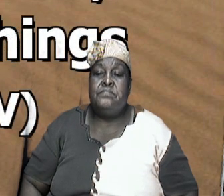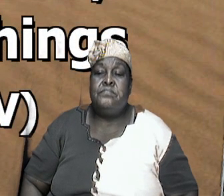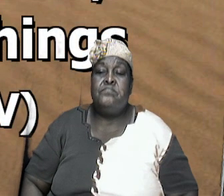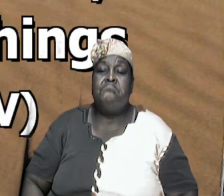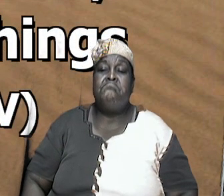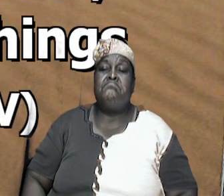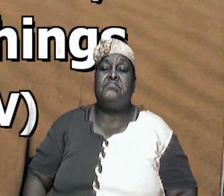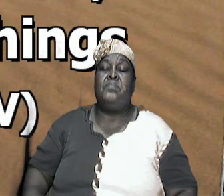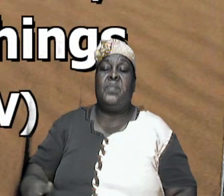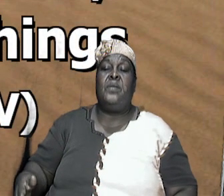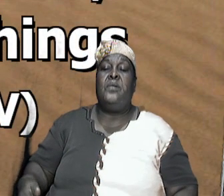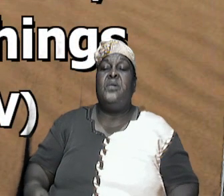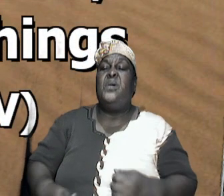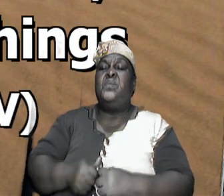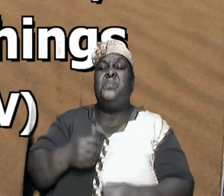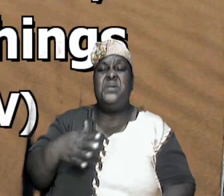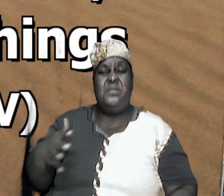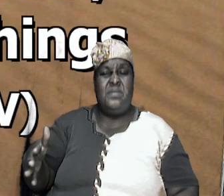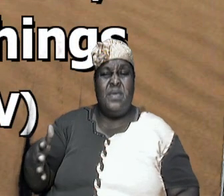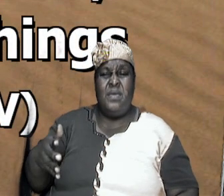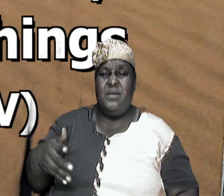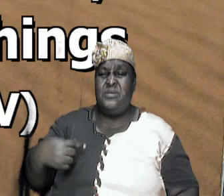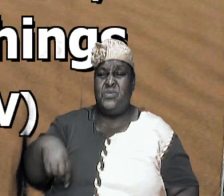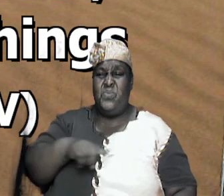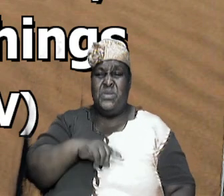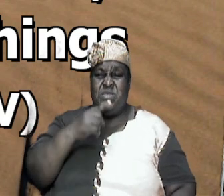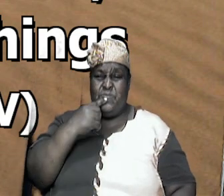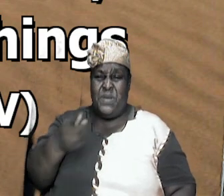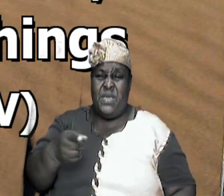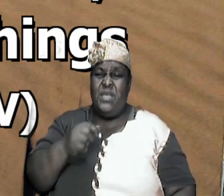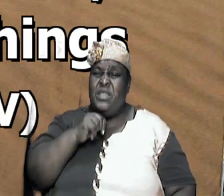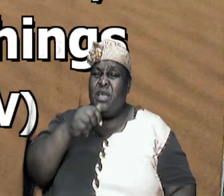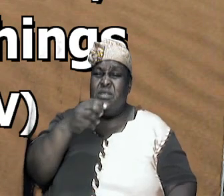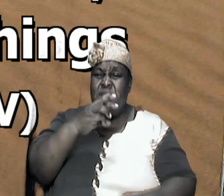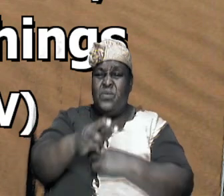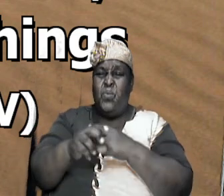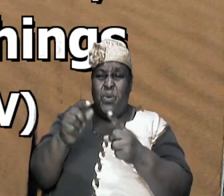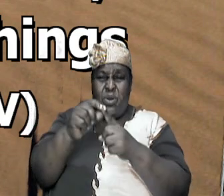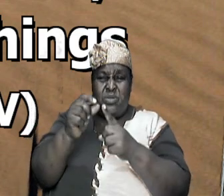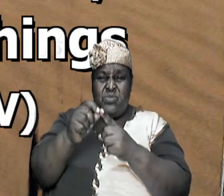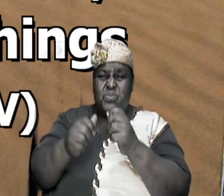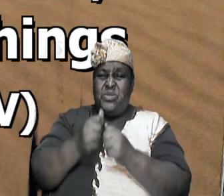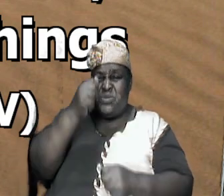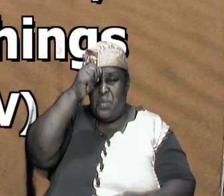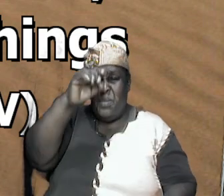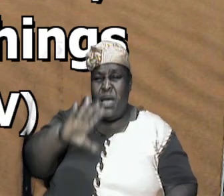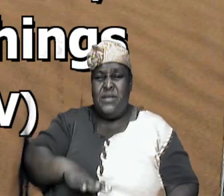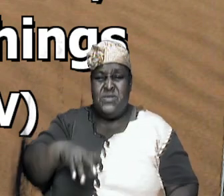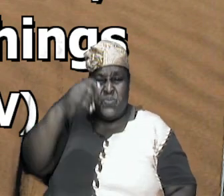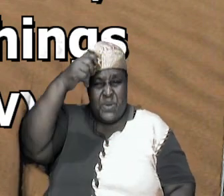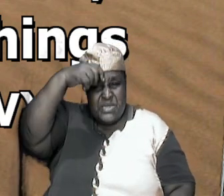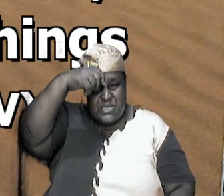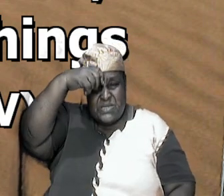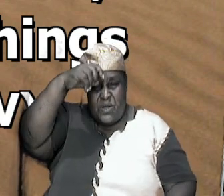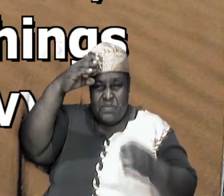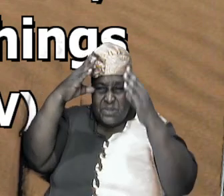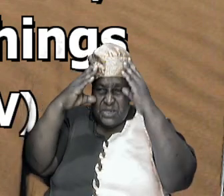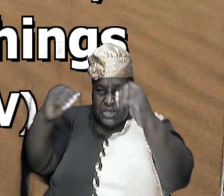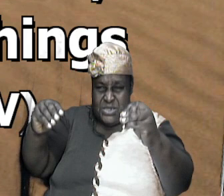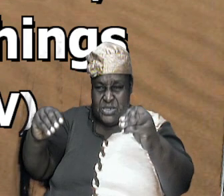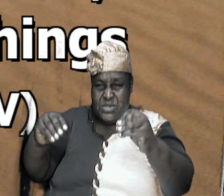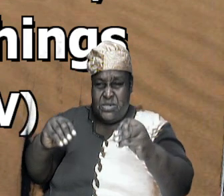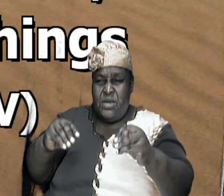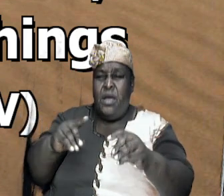All right, so verse 13 says that, which things also we speak, not in word, which is man's